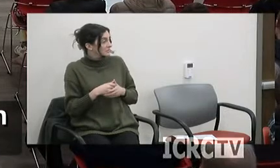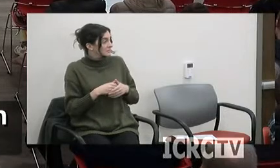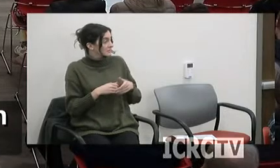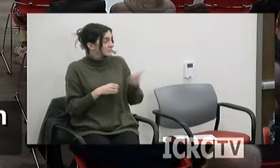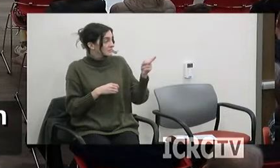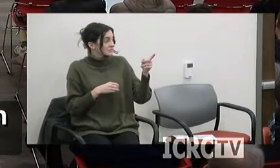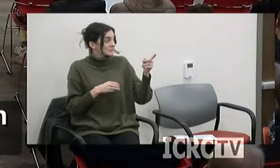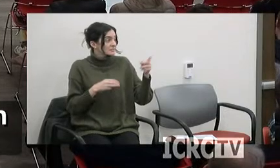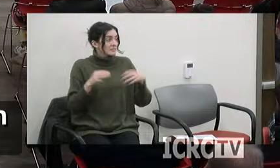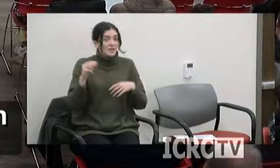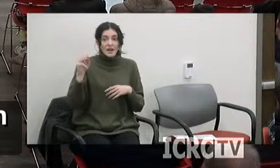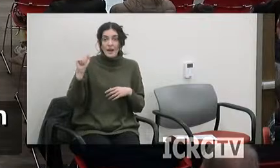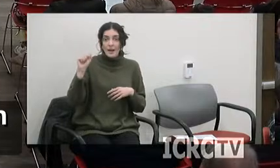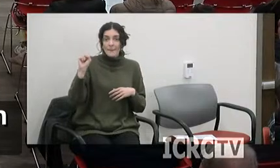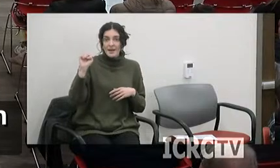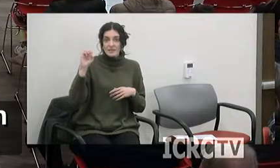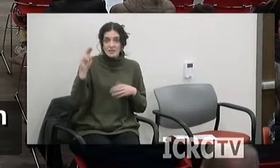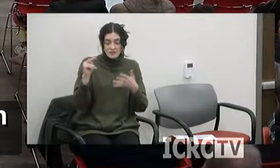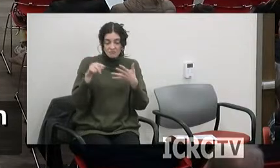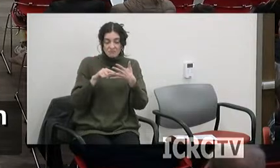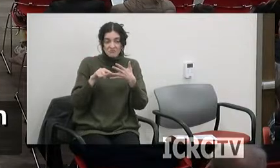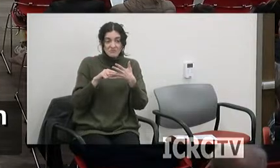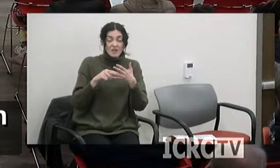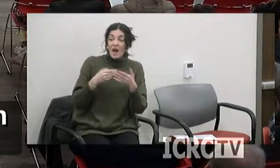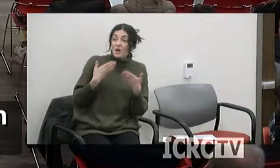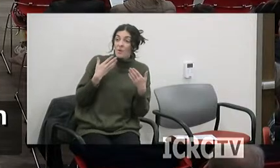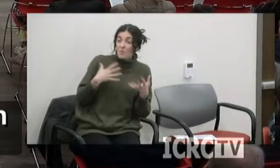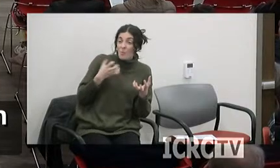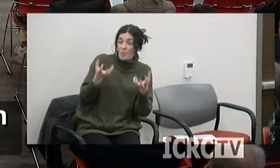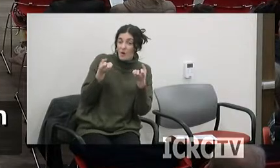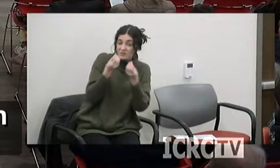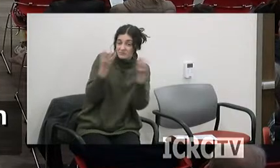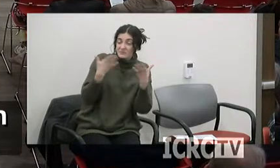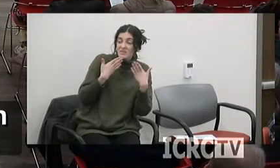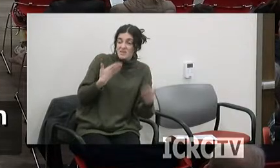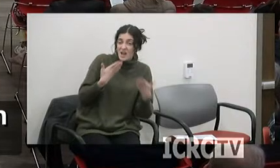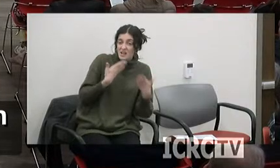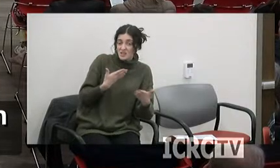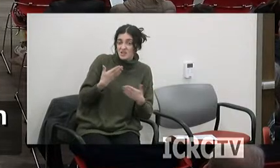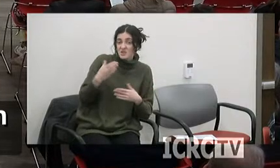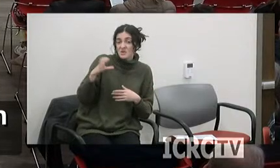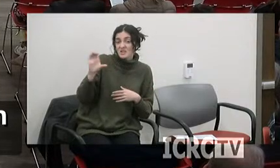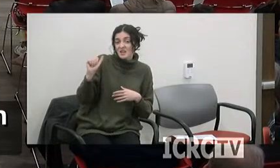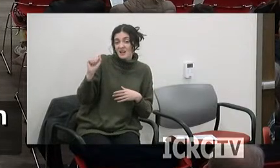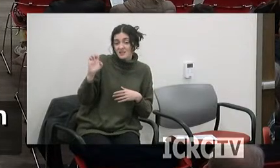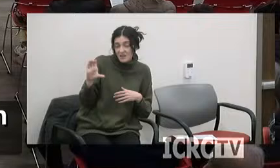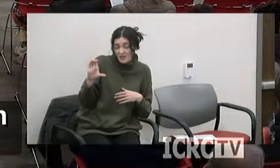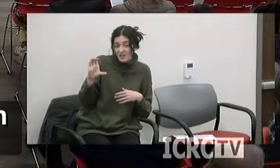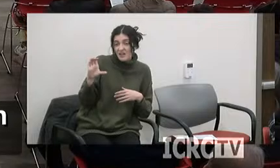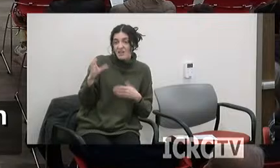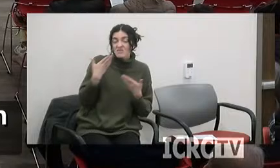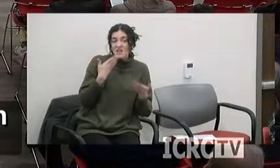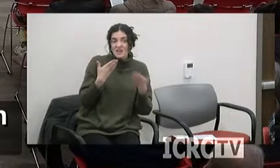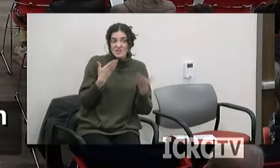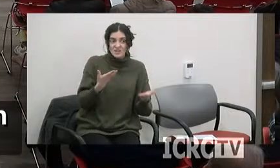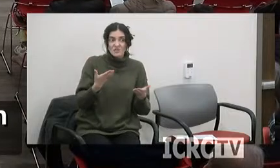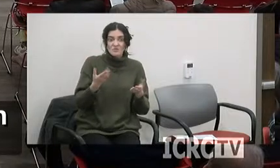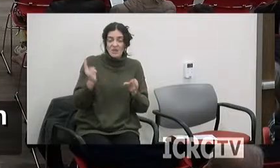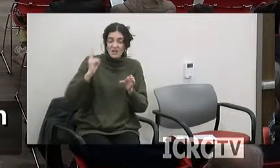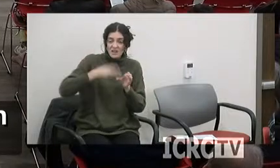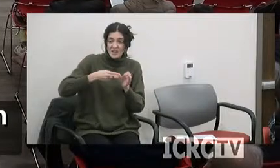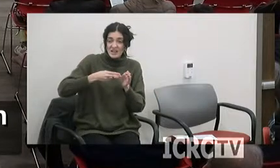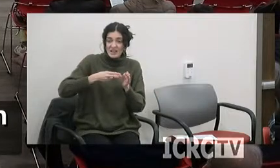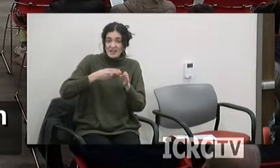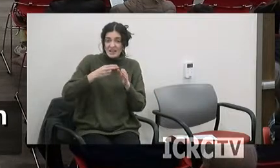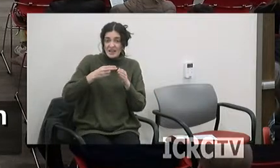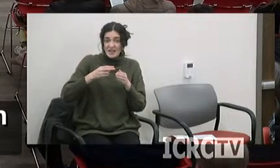I actually just wanted to thank the CAC for coming up with the idea to involve our senior community. Many of you may have